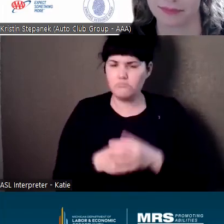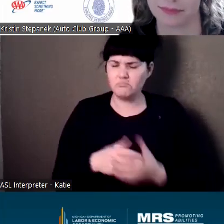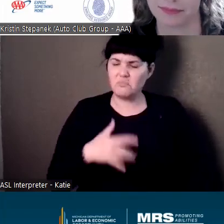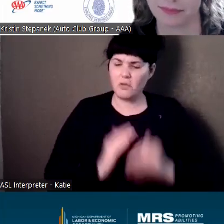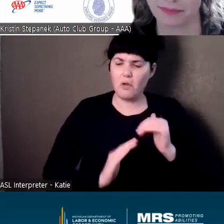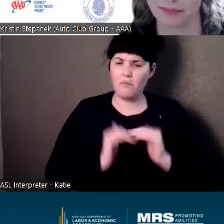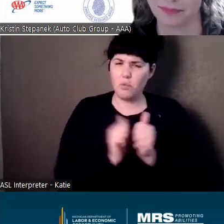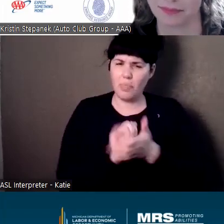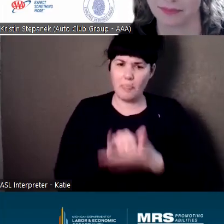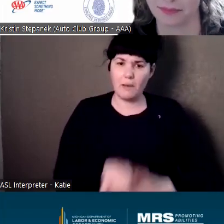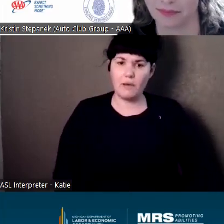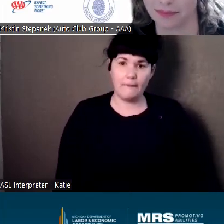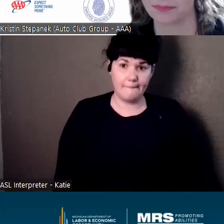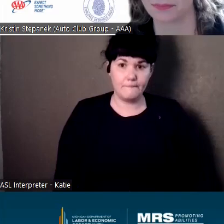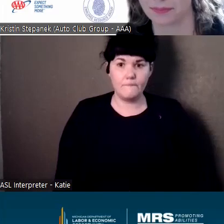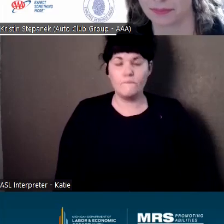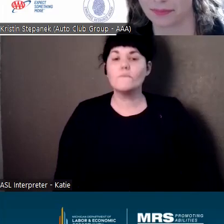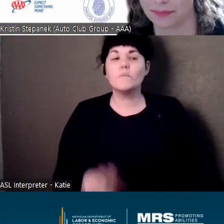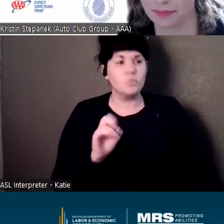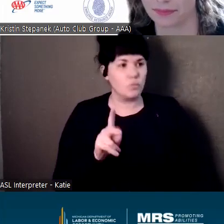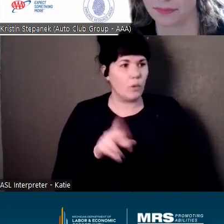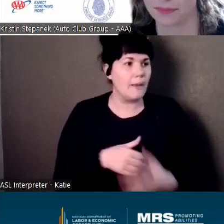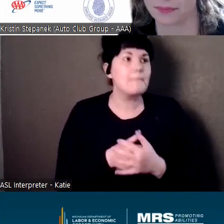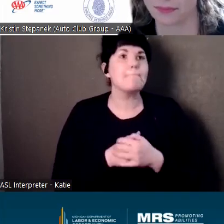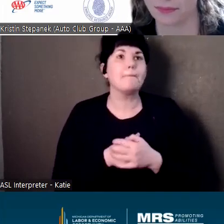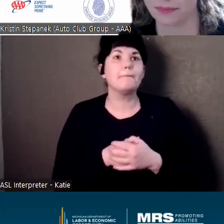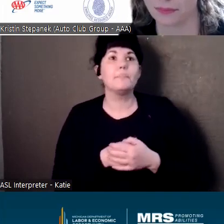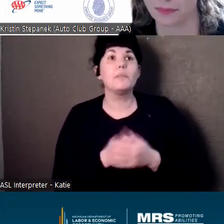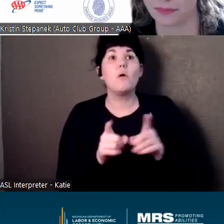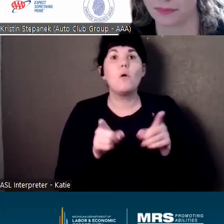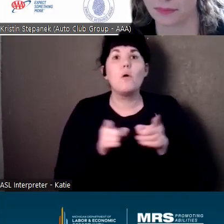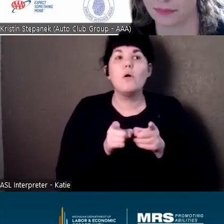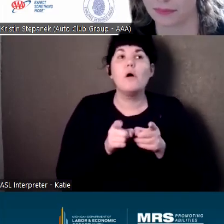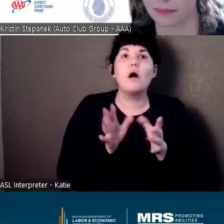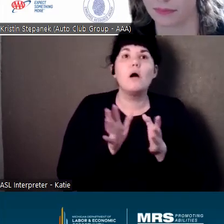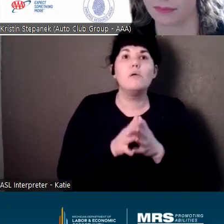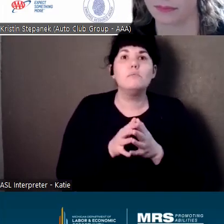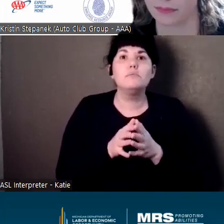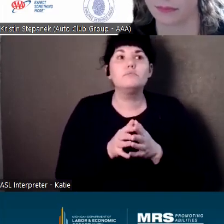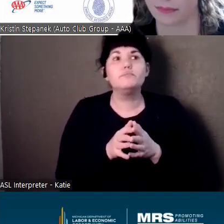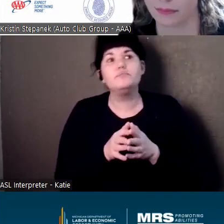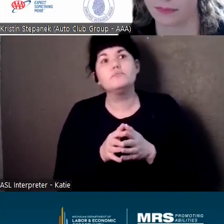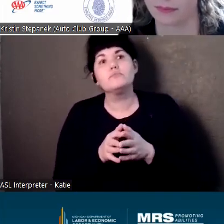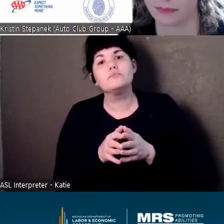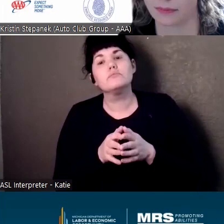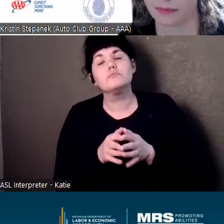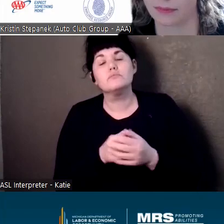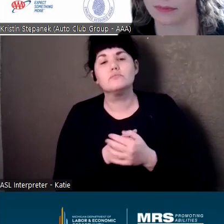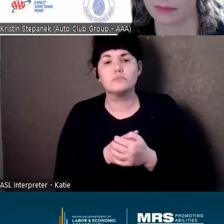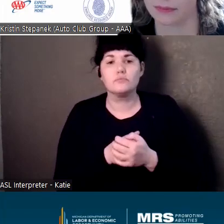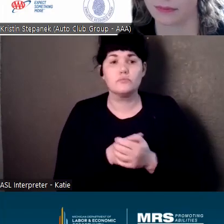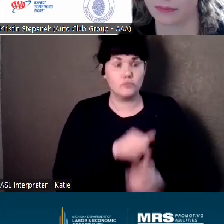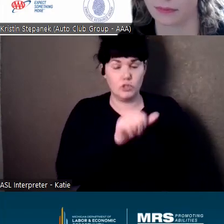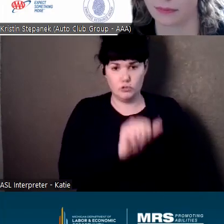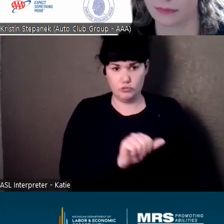So then, and now we'll mention this, since we have been engaged with AAA and